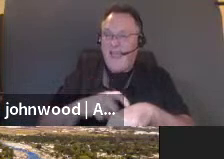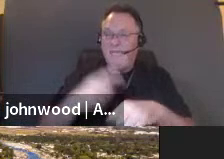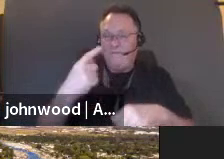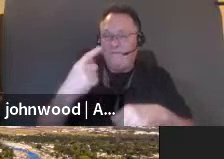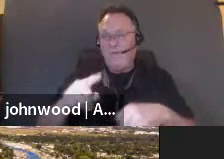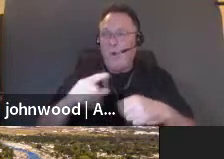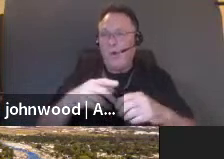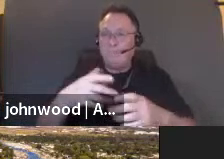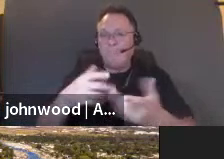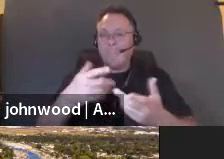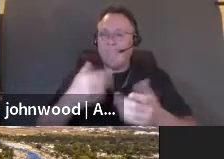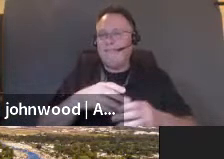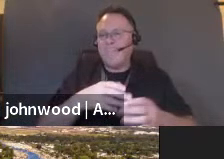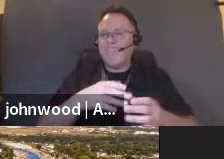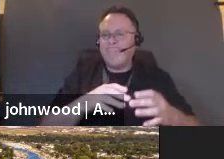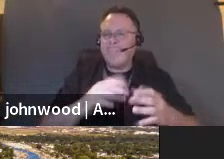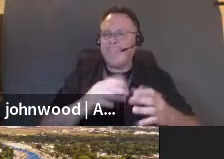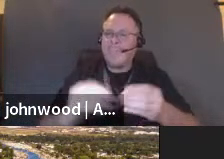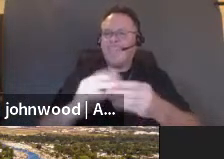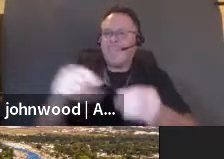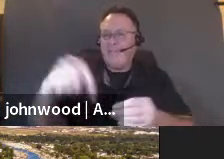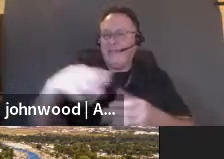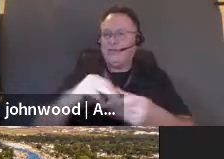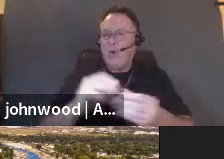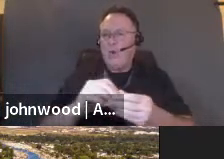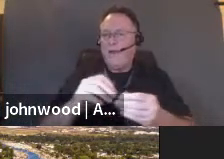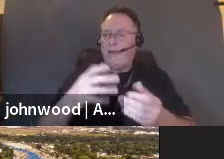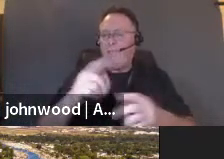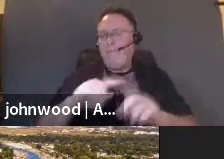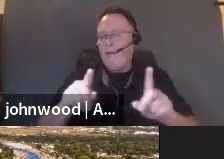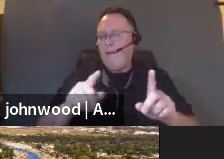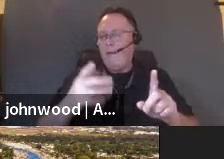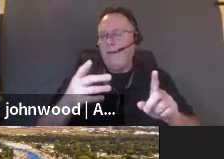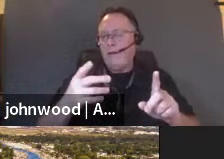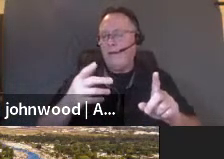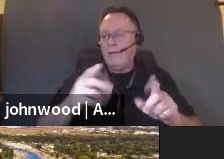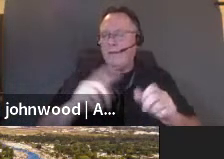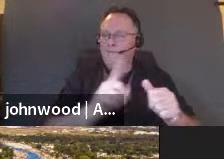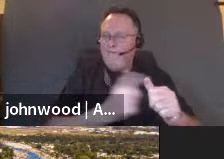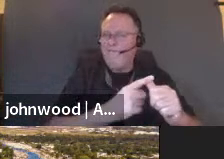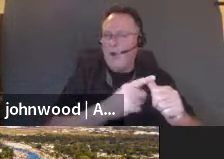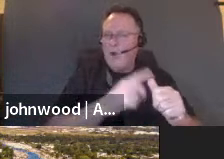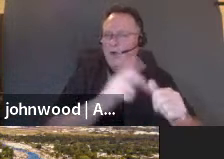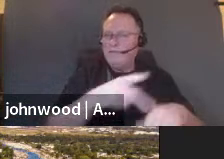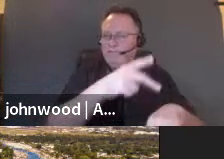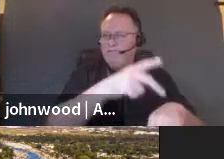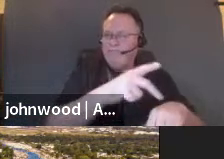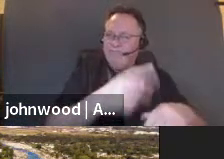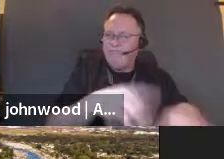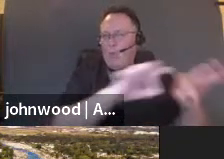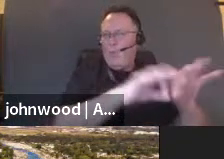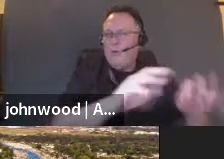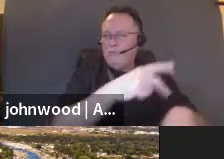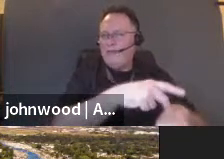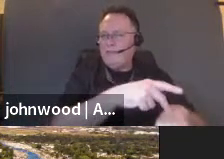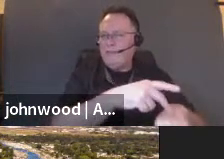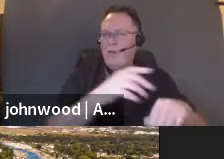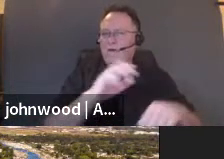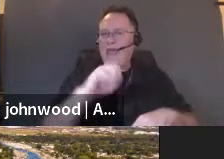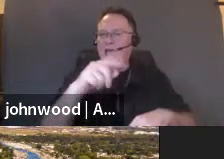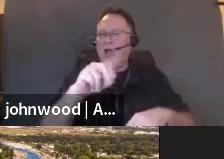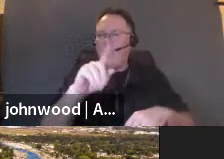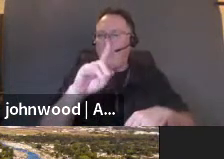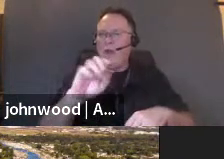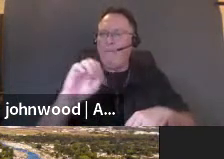professional understanding and experience, but really the first principle of equitable urban